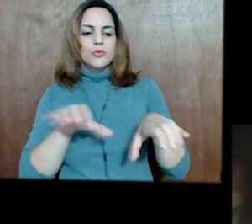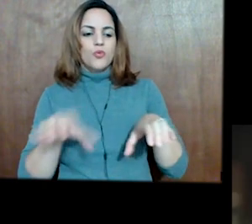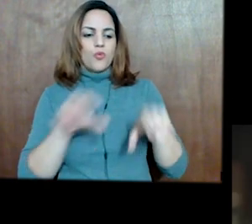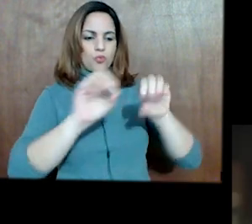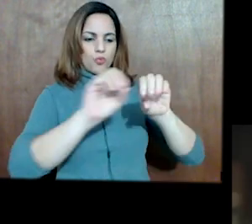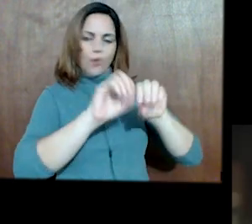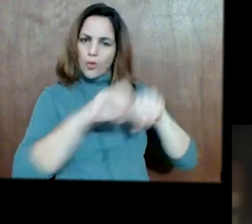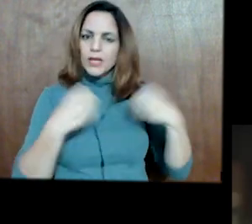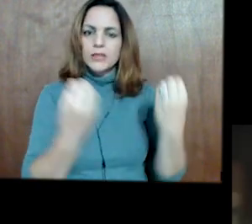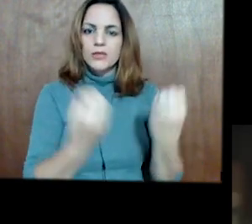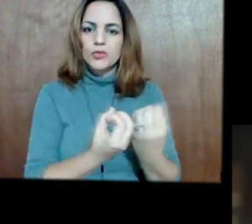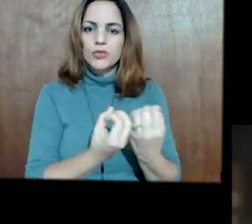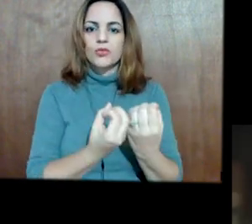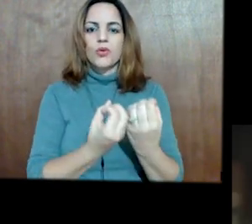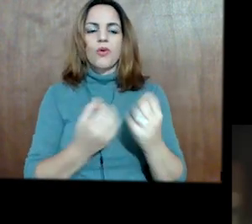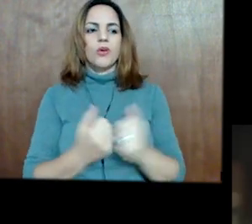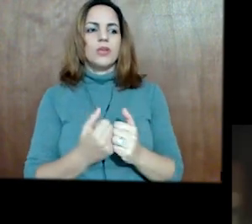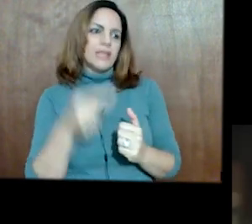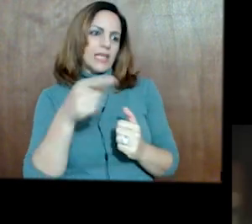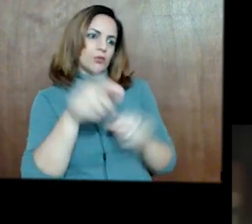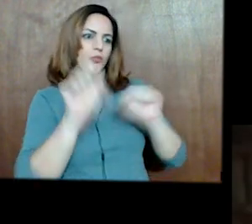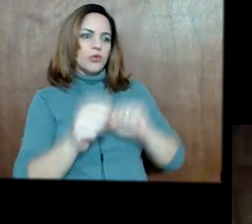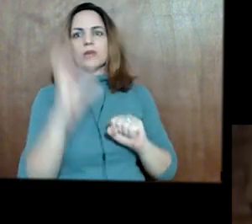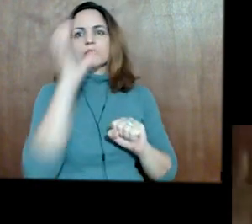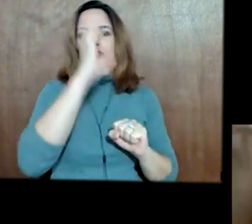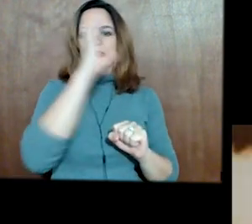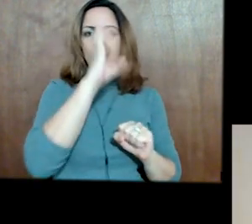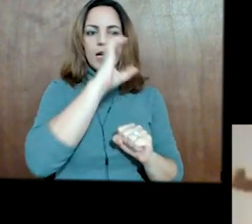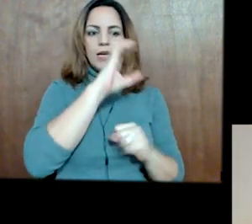You know, you recruited into the party community leadership,